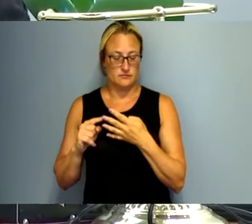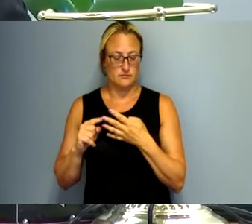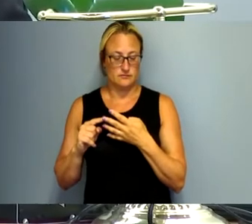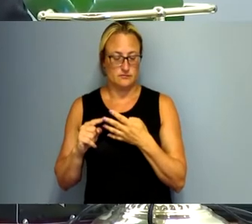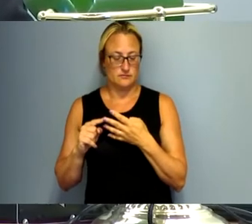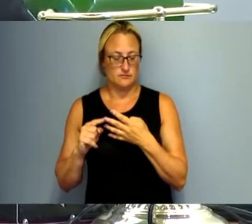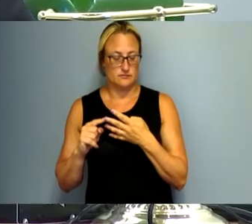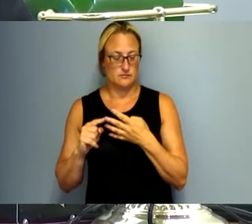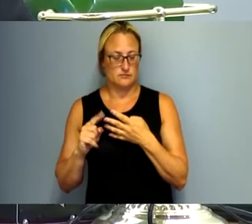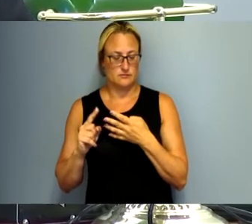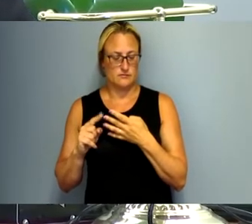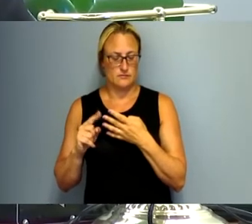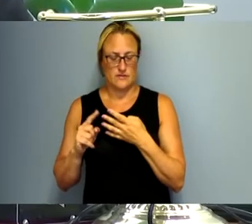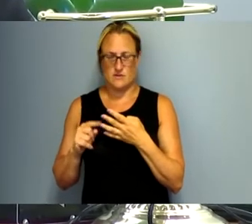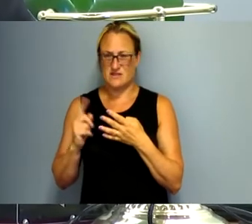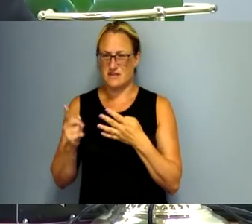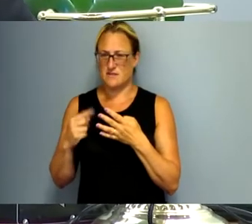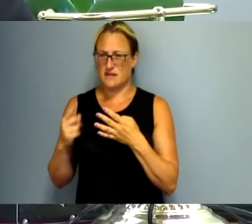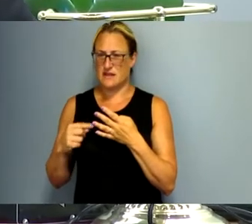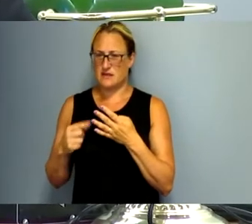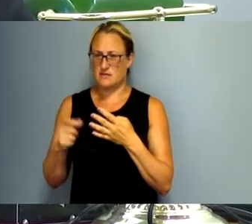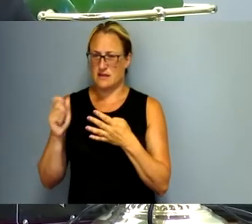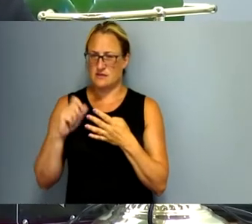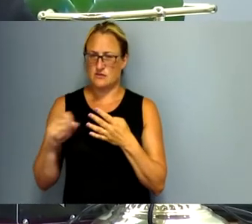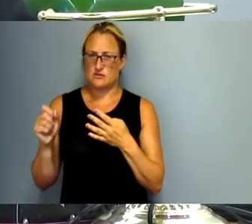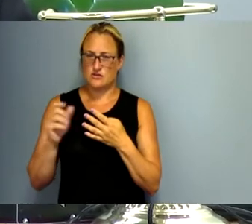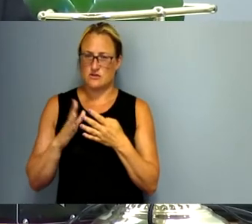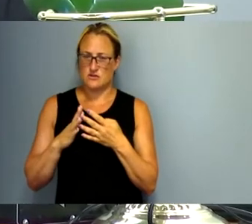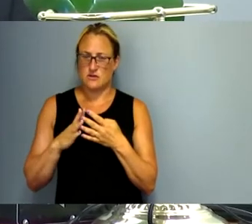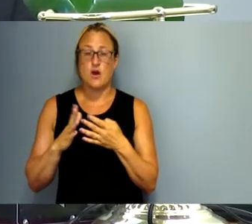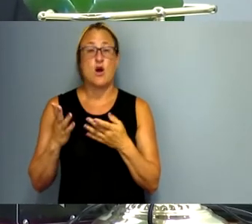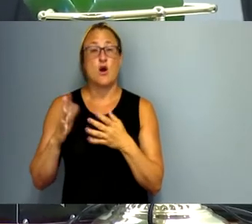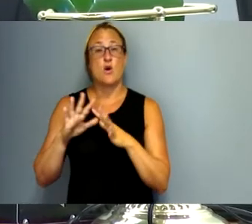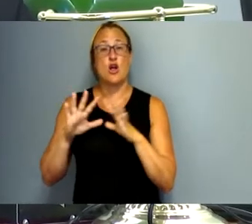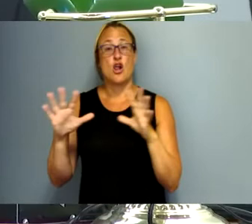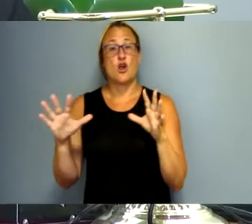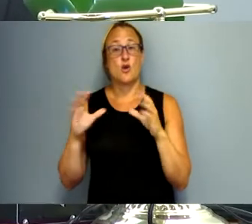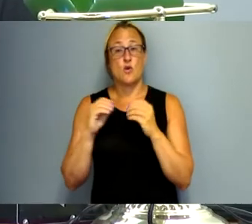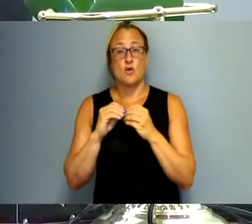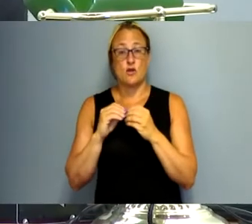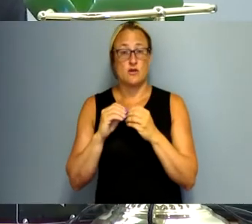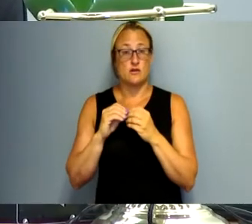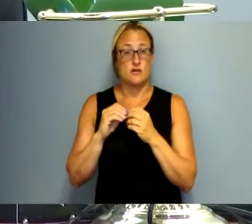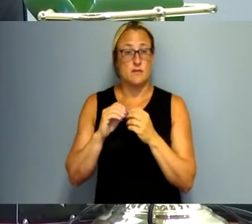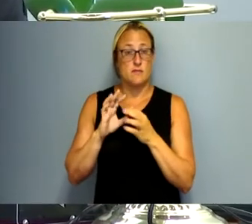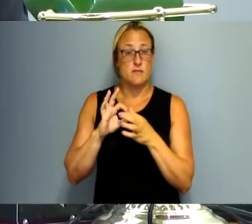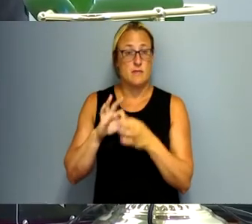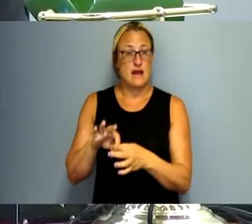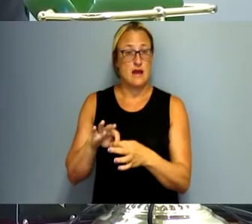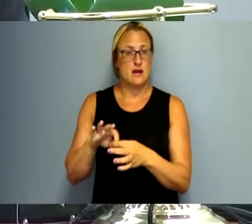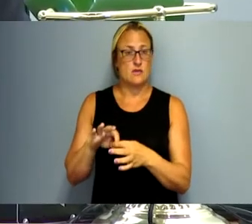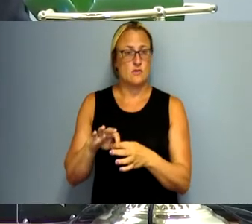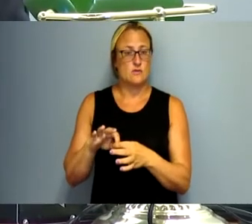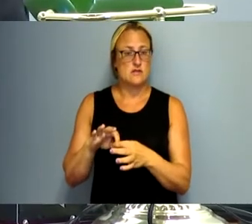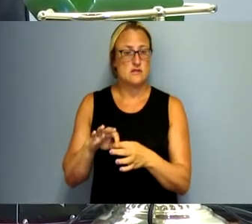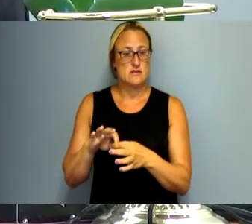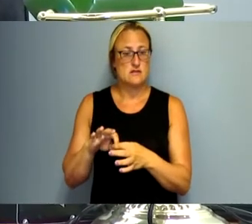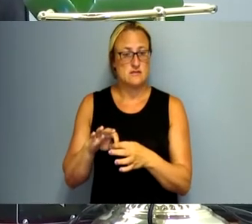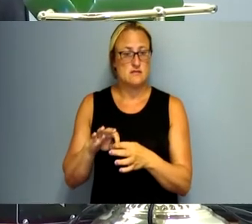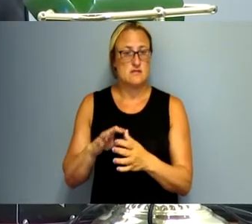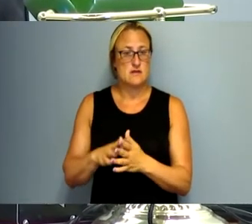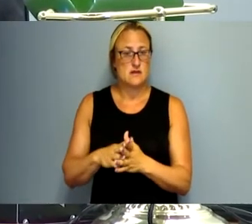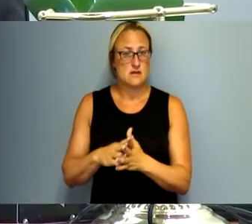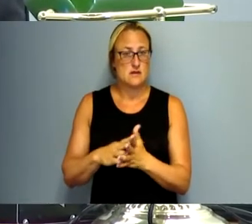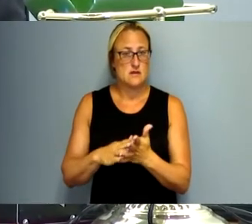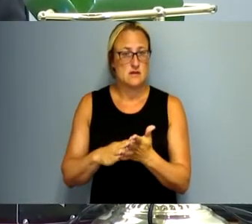asked, there was something else you asked about, Mr. Warren, I circled it. Oh, the no longer bound. I don't know if you want to comment on or question